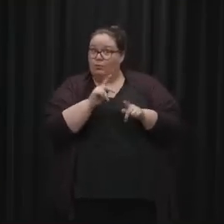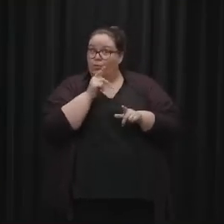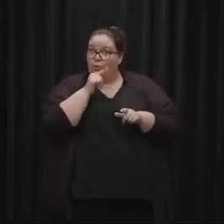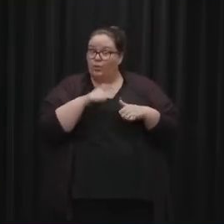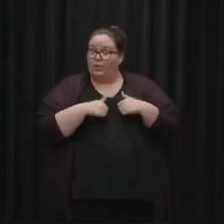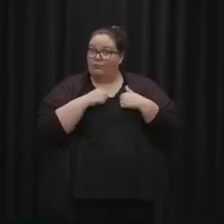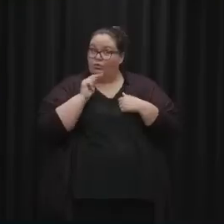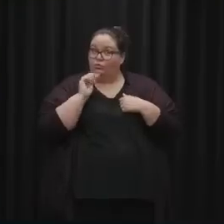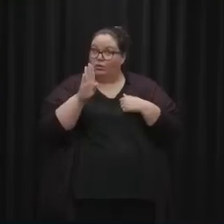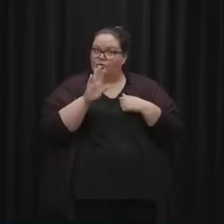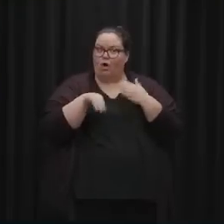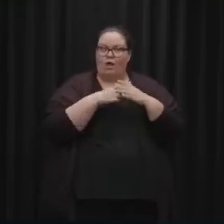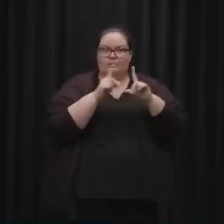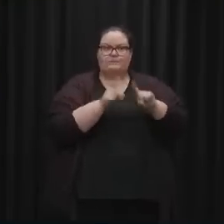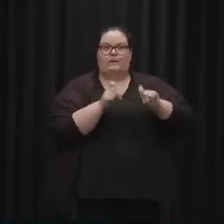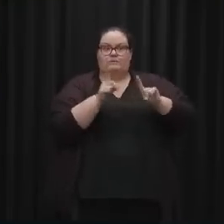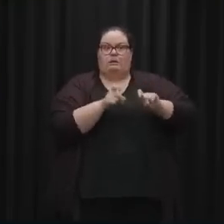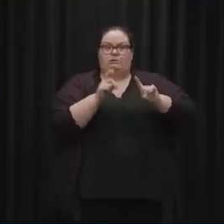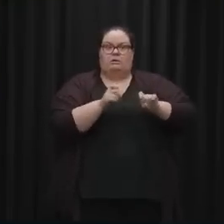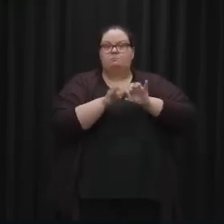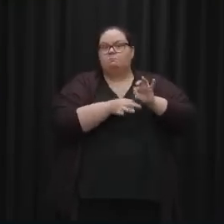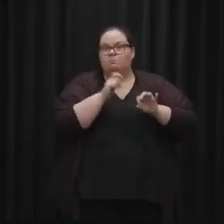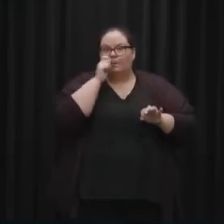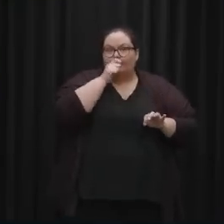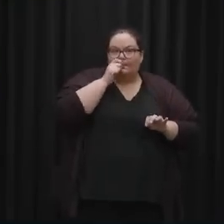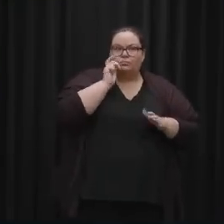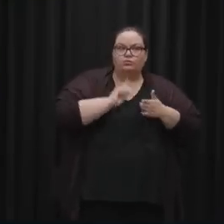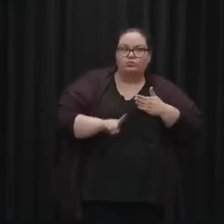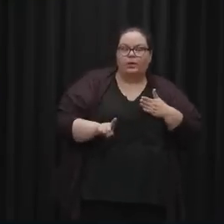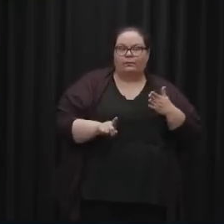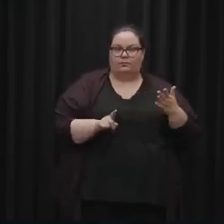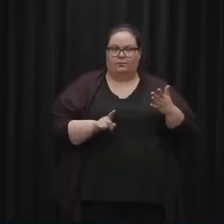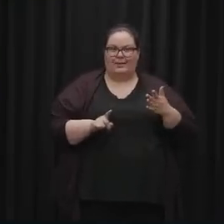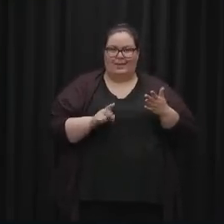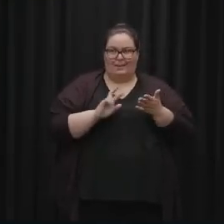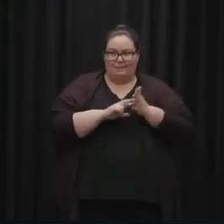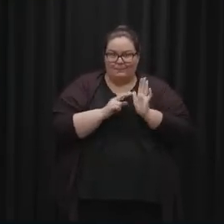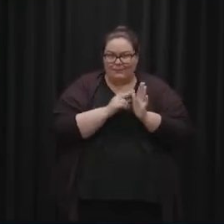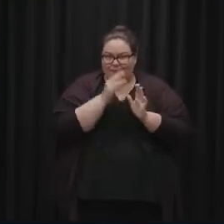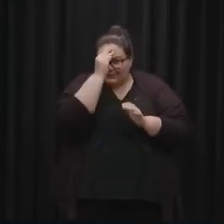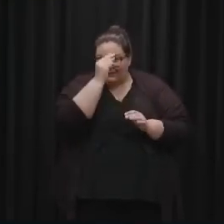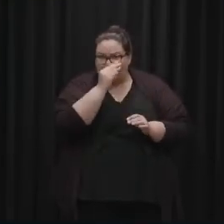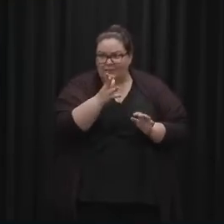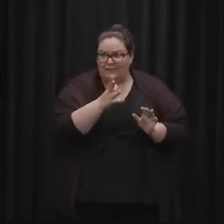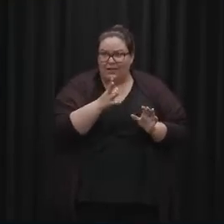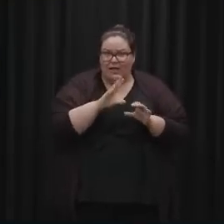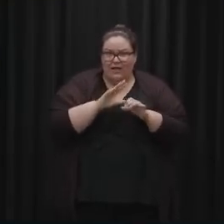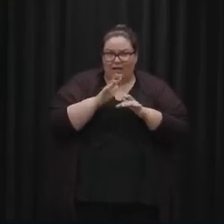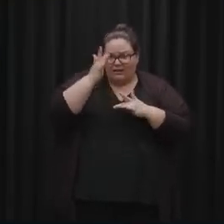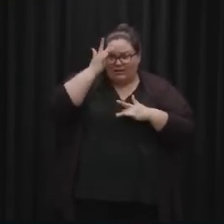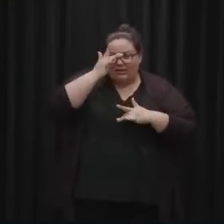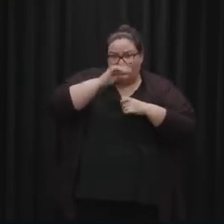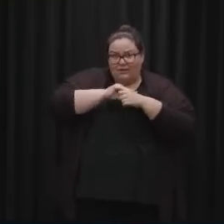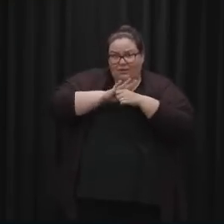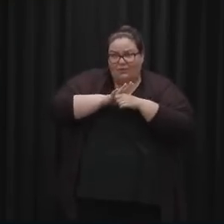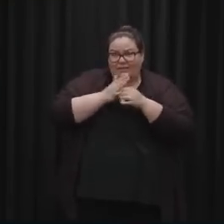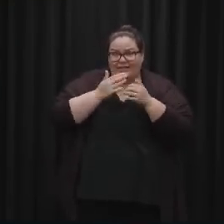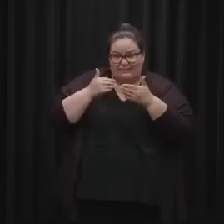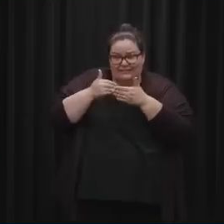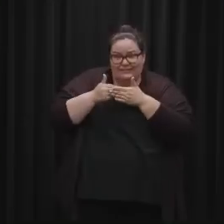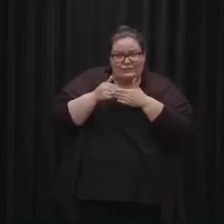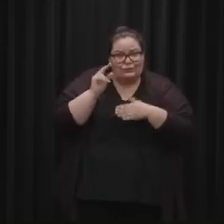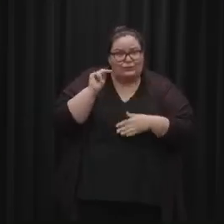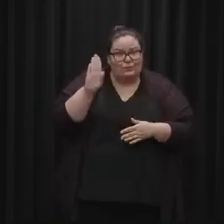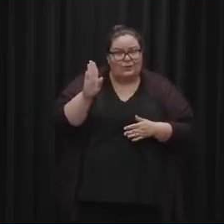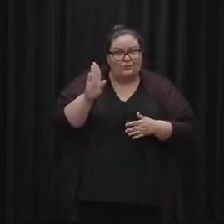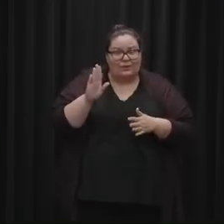virus. These situations drive home how close the virus still is and how quickly things